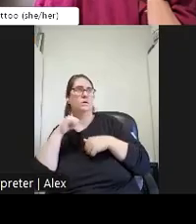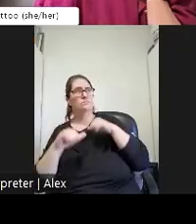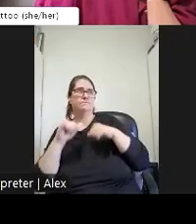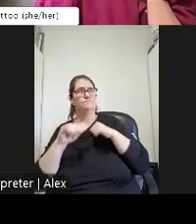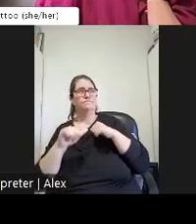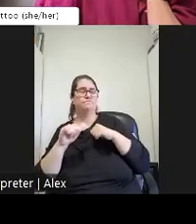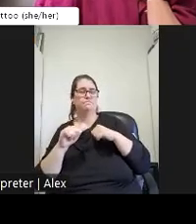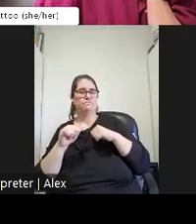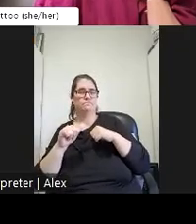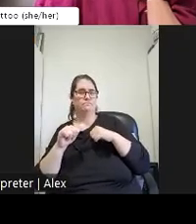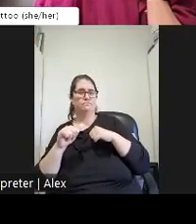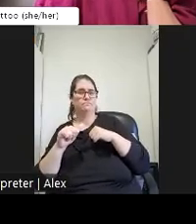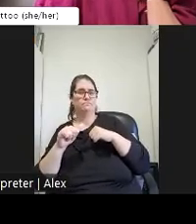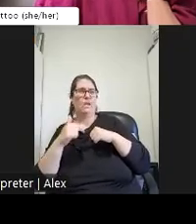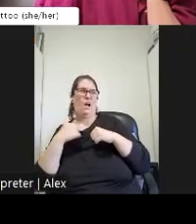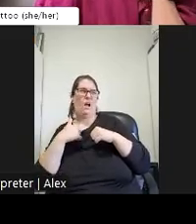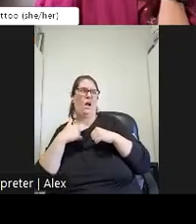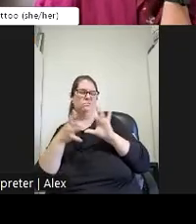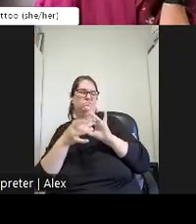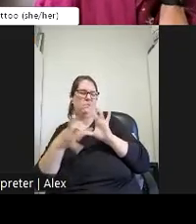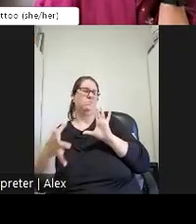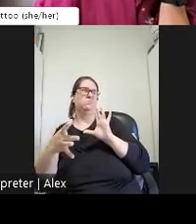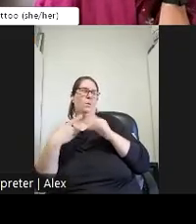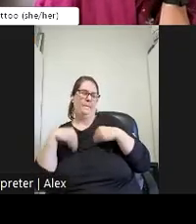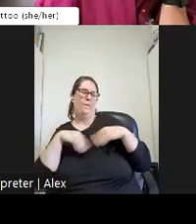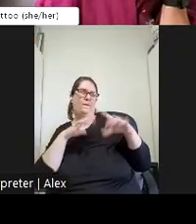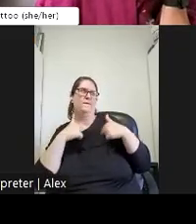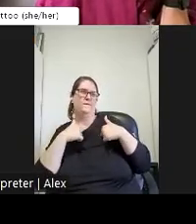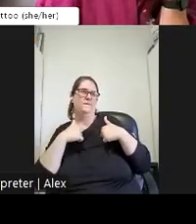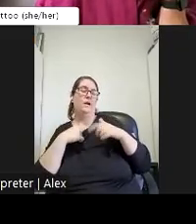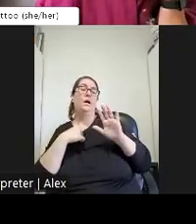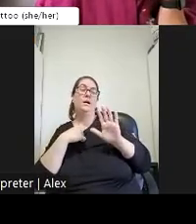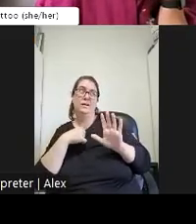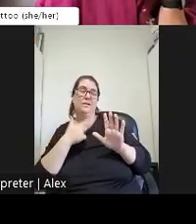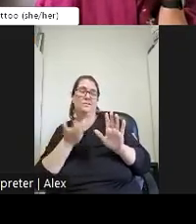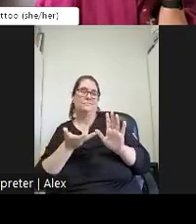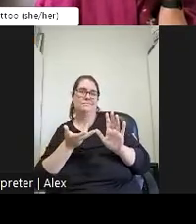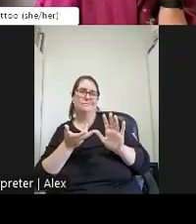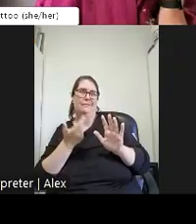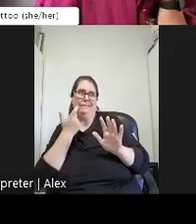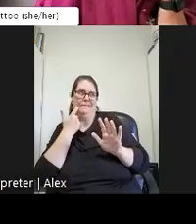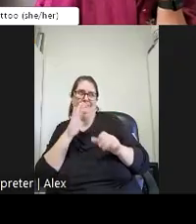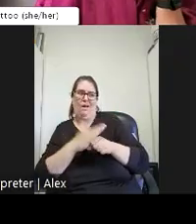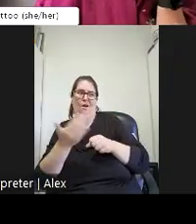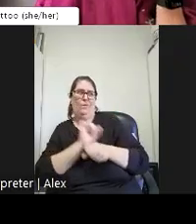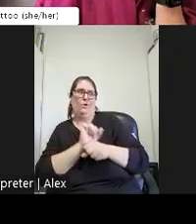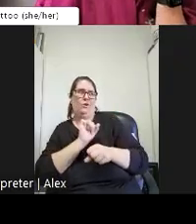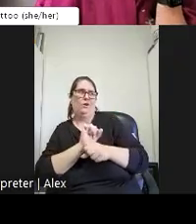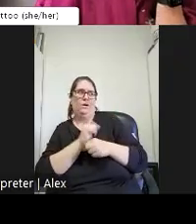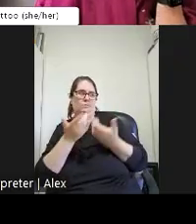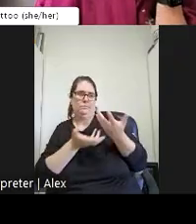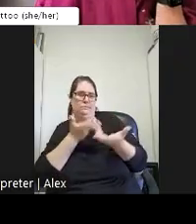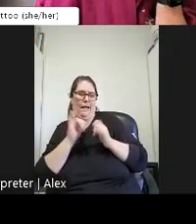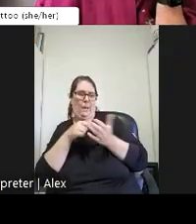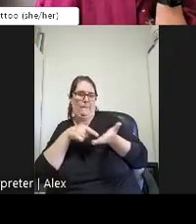it. I would like to end the relationship and move out. But again, because I recently lost my job, I don't have a way to pay